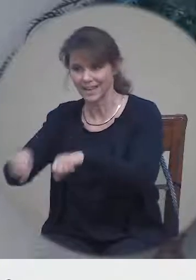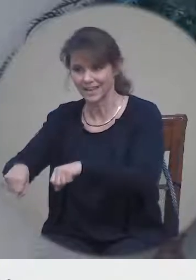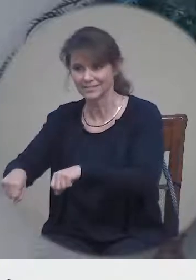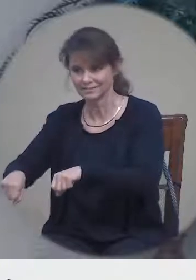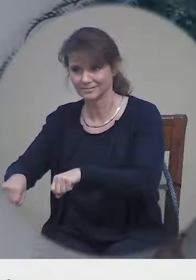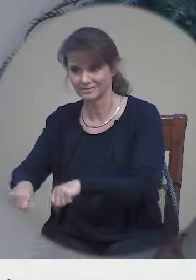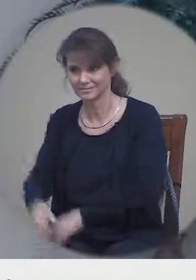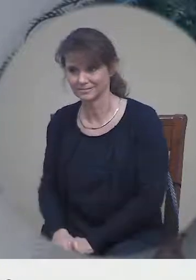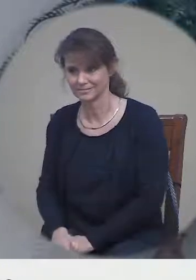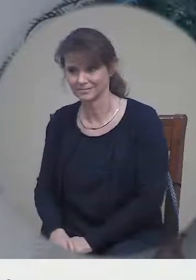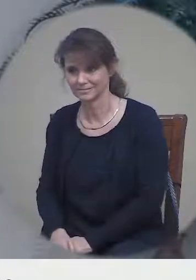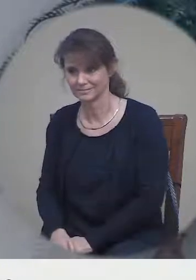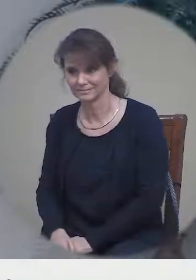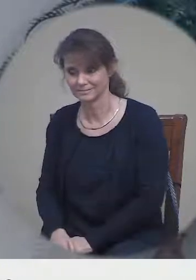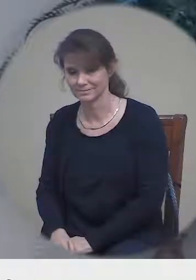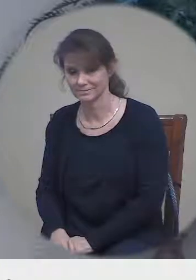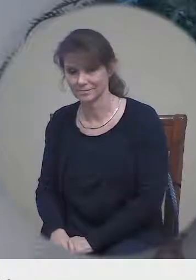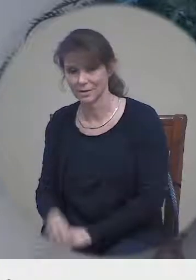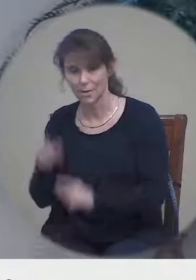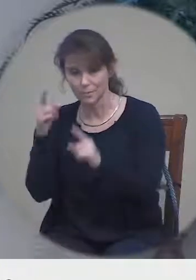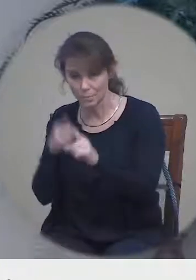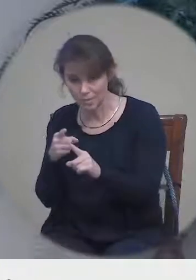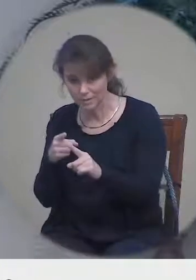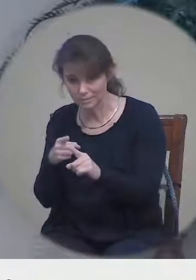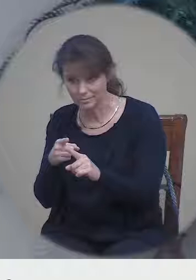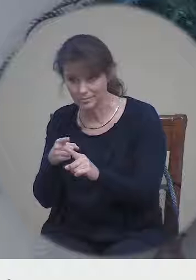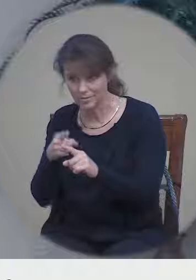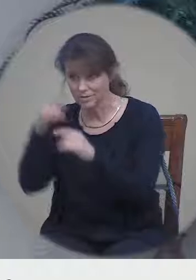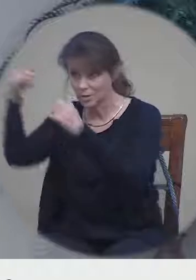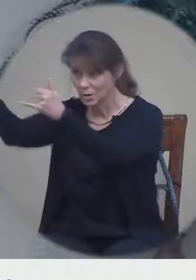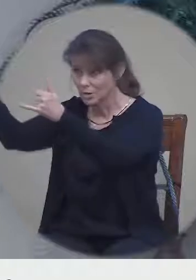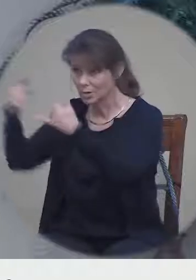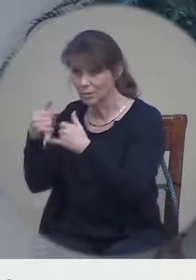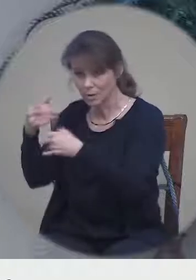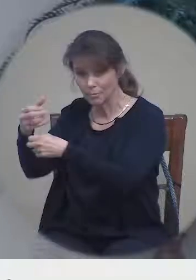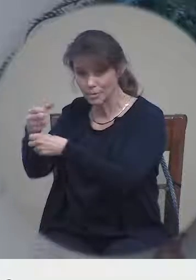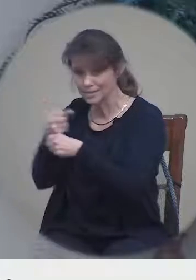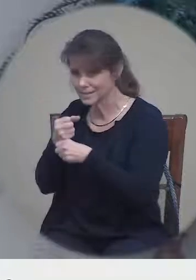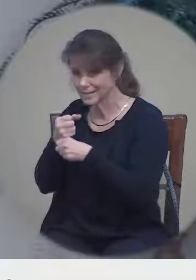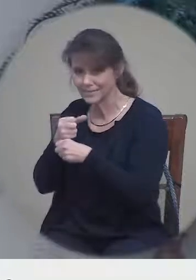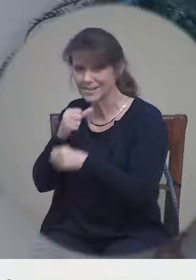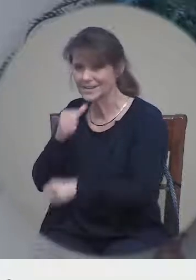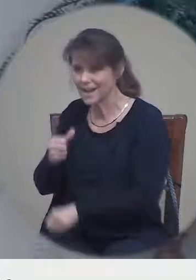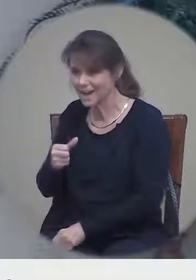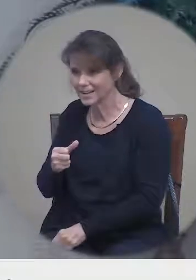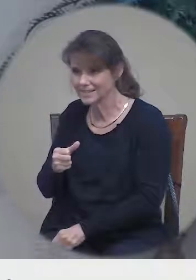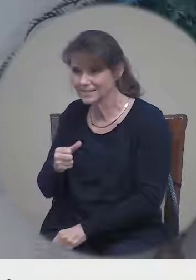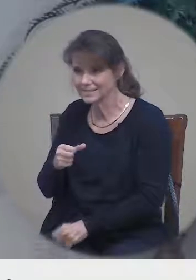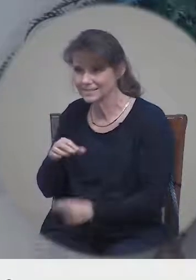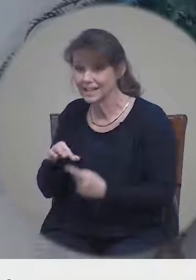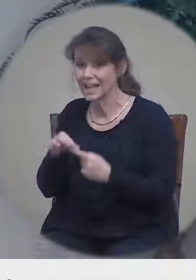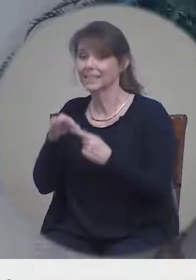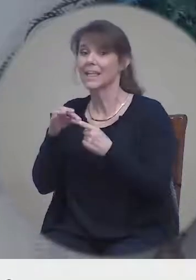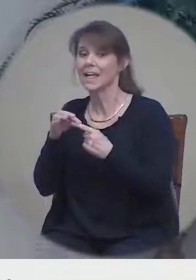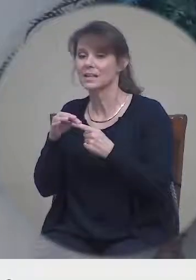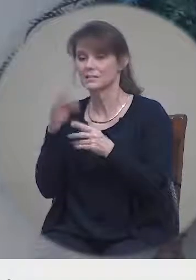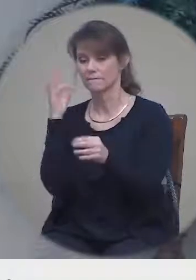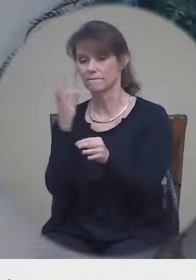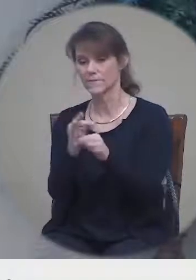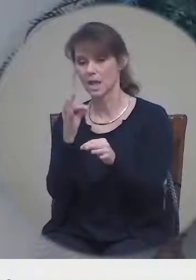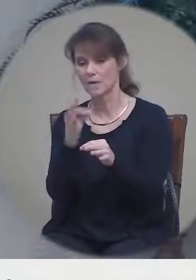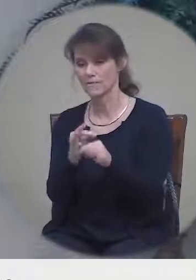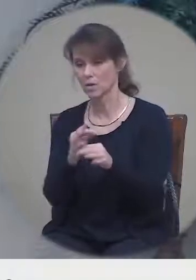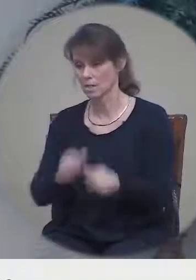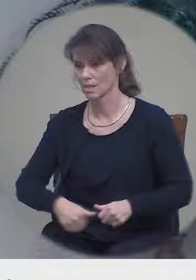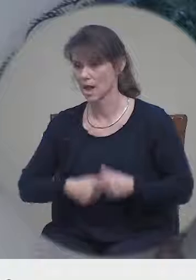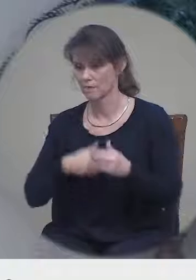is, you do not receive the reward unless you're faithful to the end.